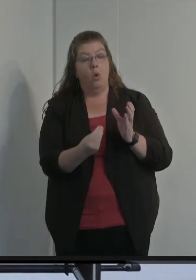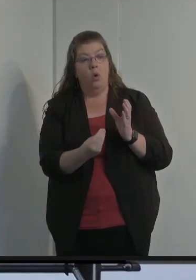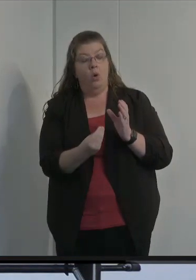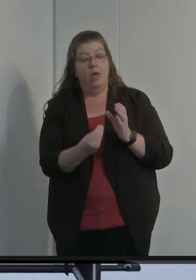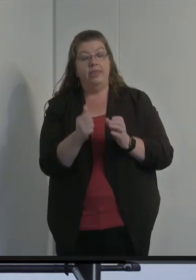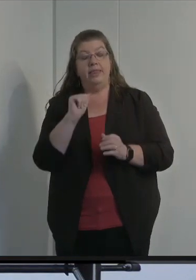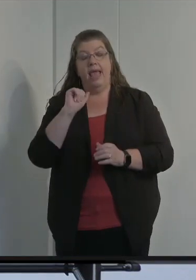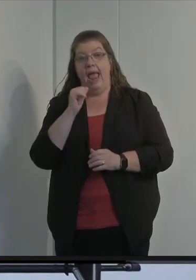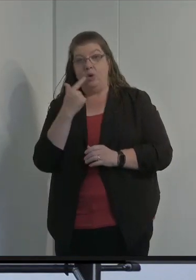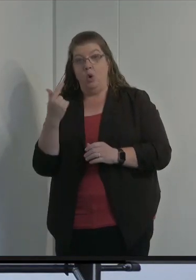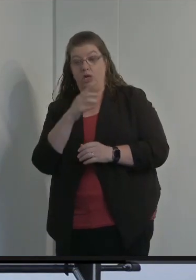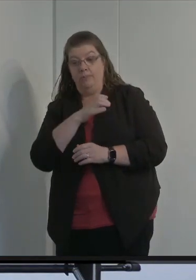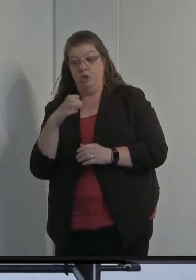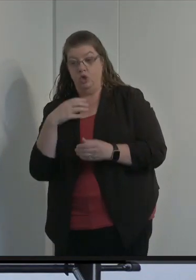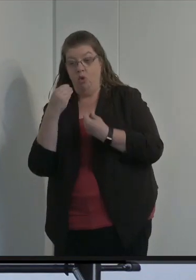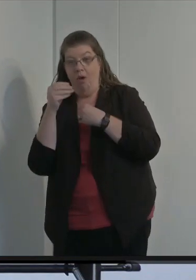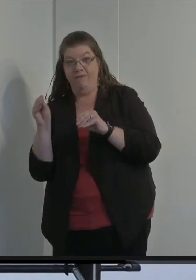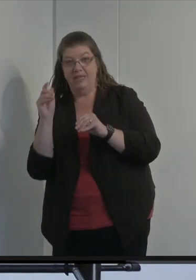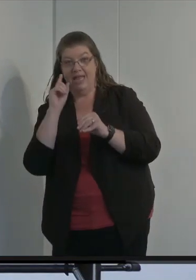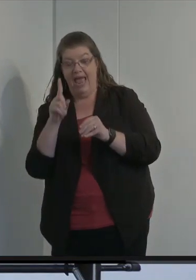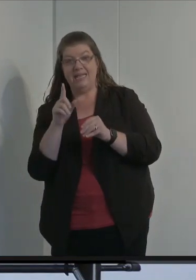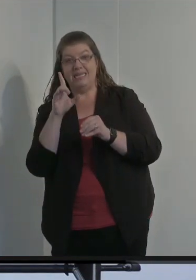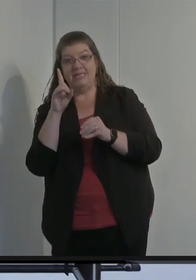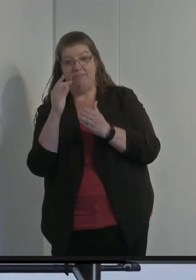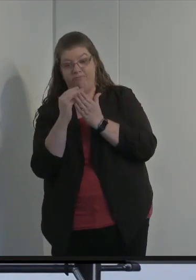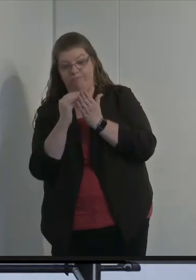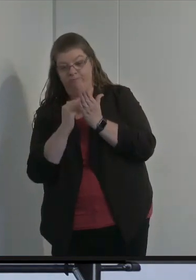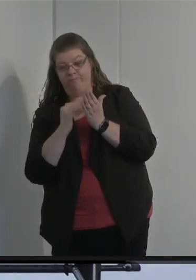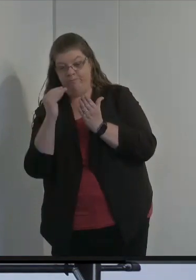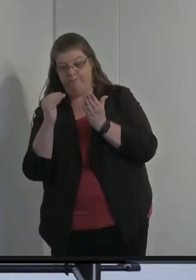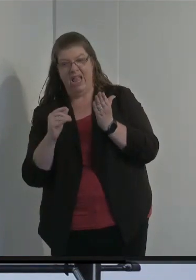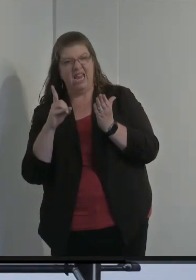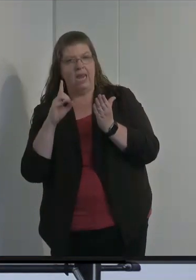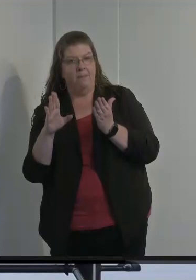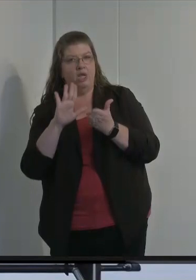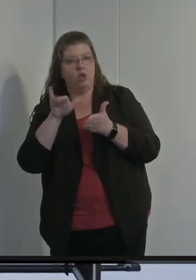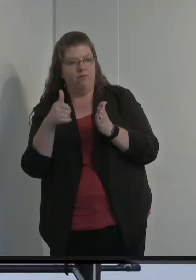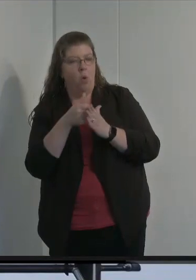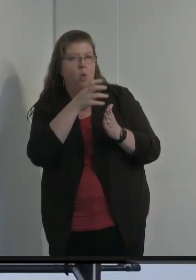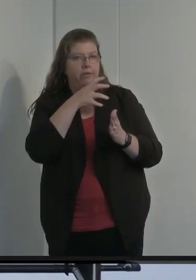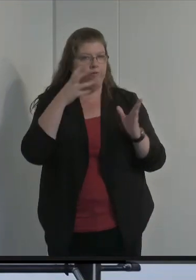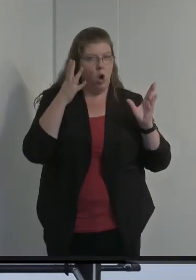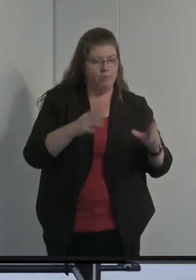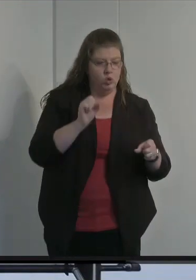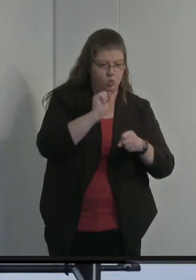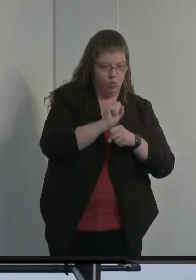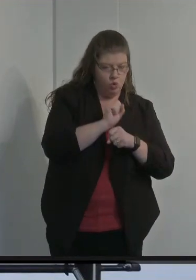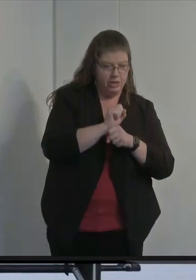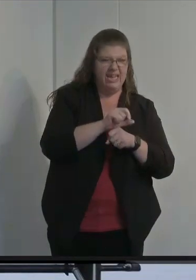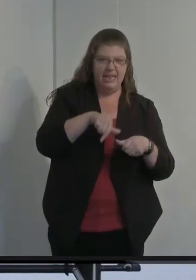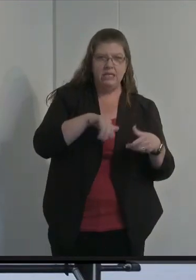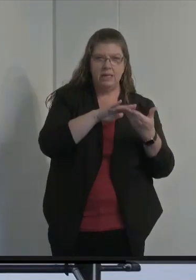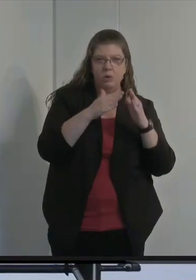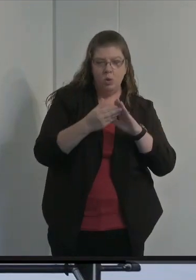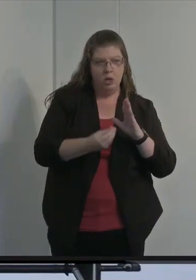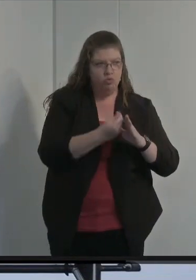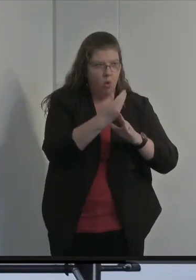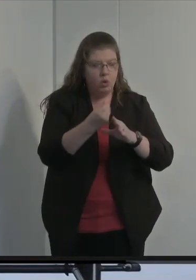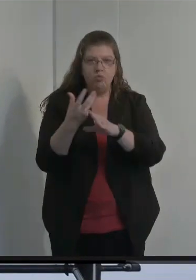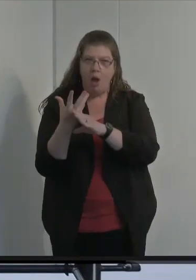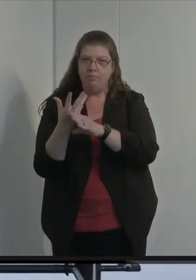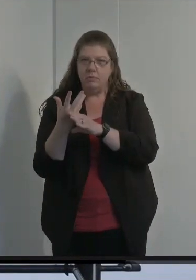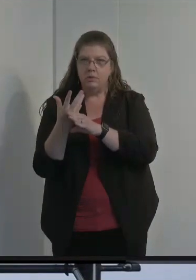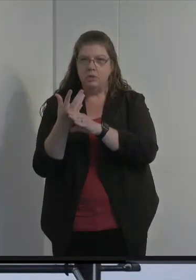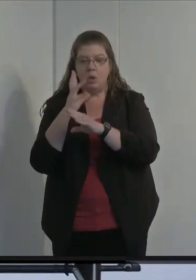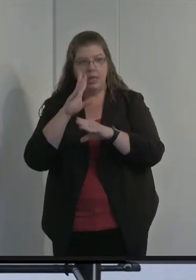commissioner's office has a database of all the farmers who are actively working in our community and growing crops, and so